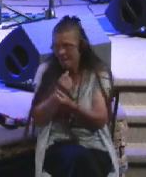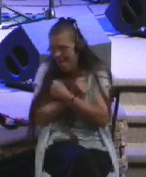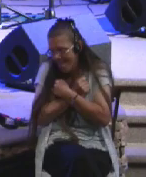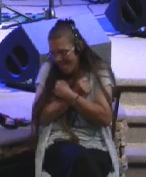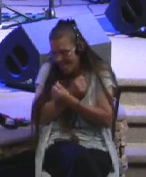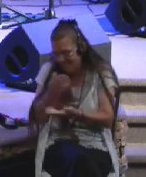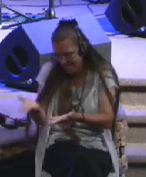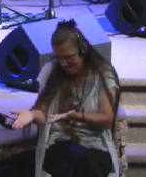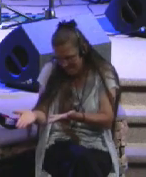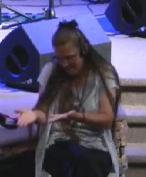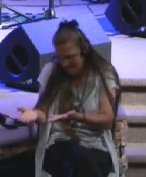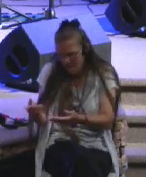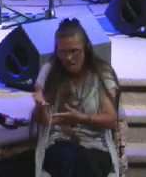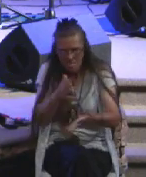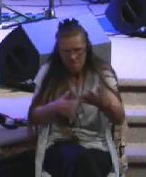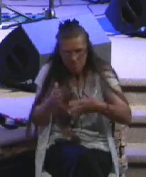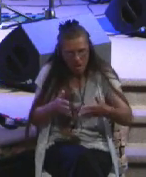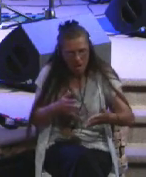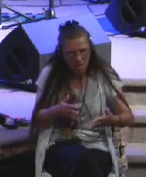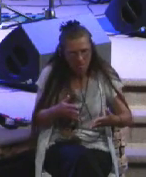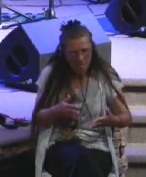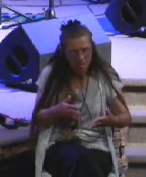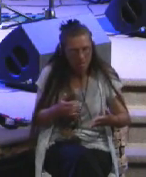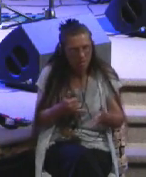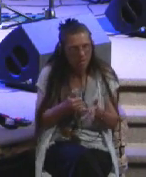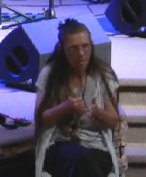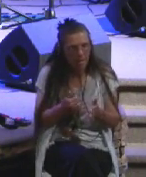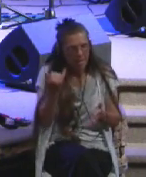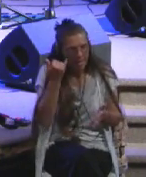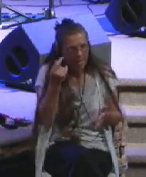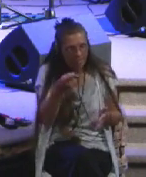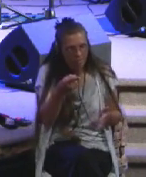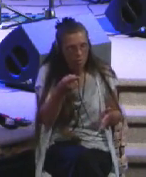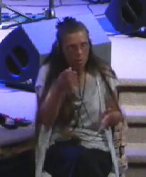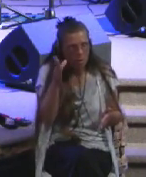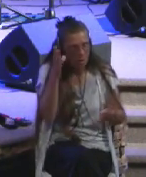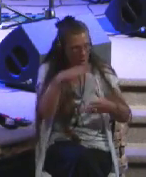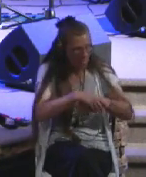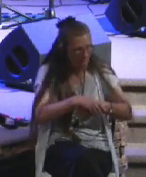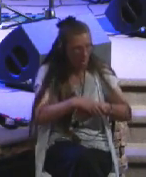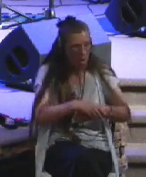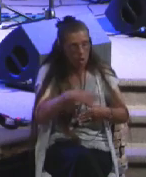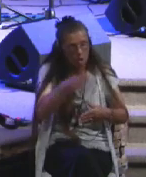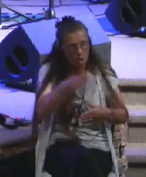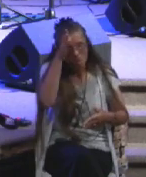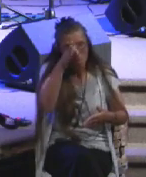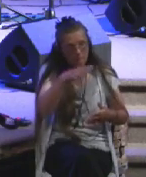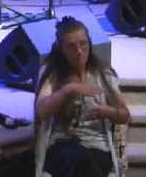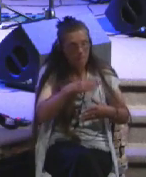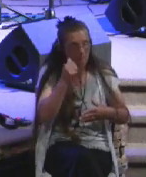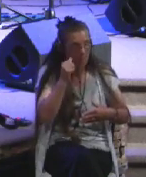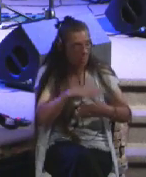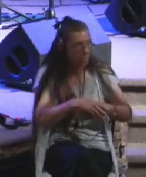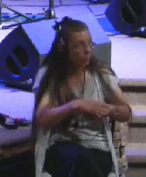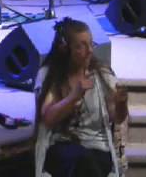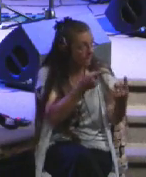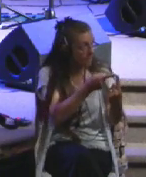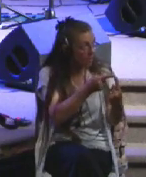her. The problem is that if you marry your brother's wife first and you have no other